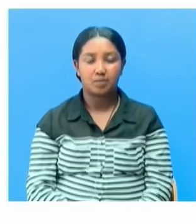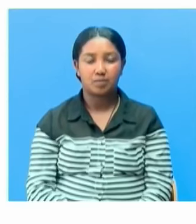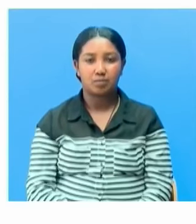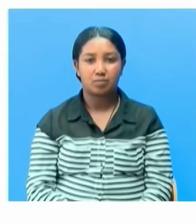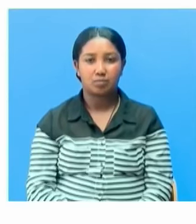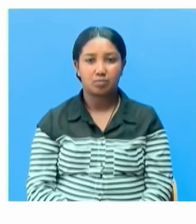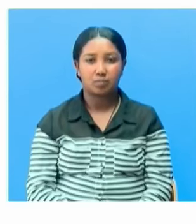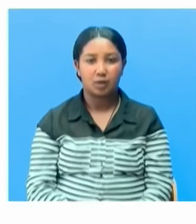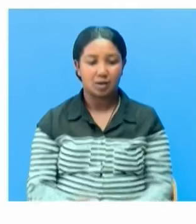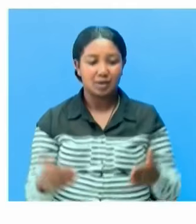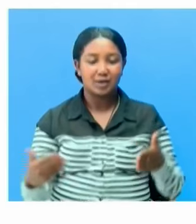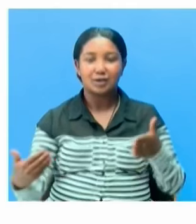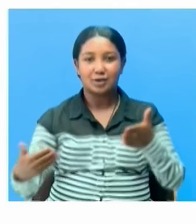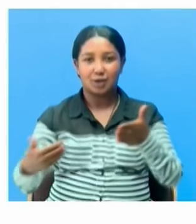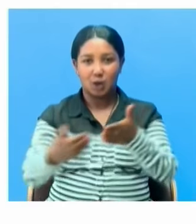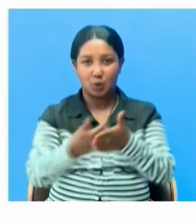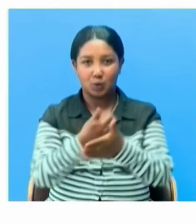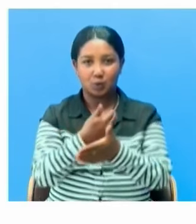new,